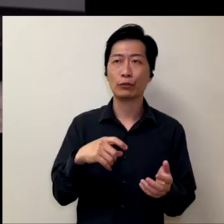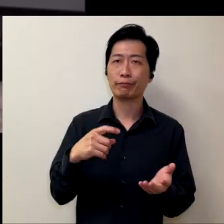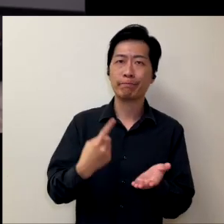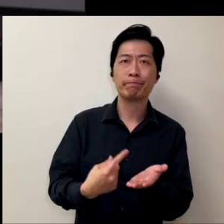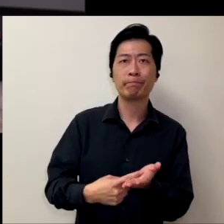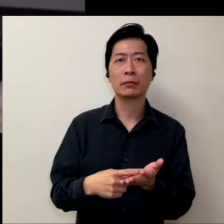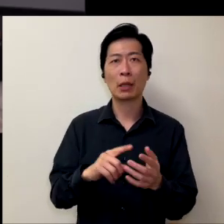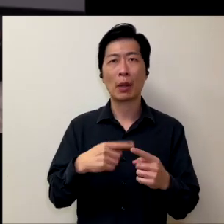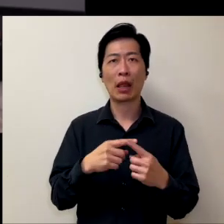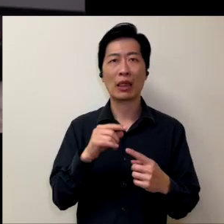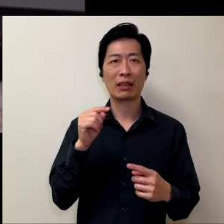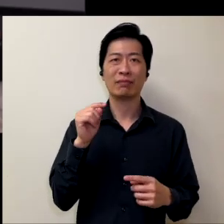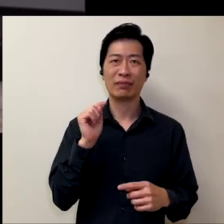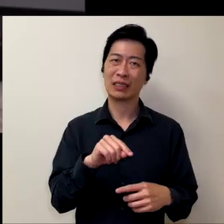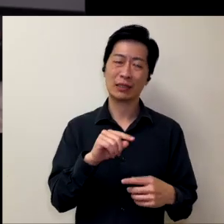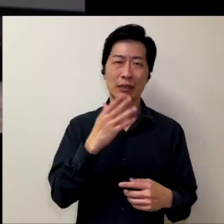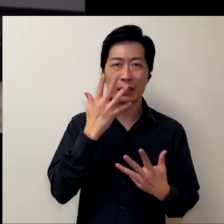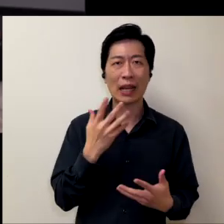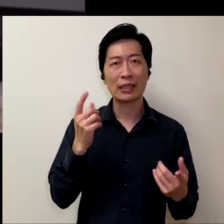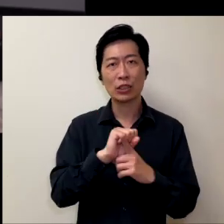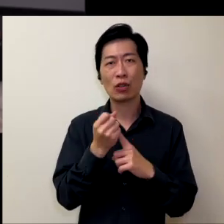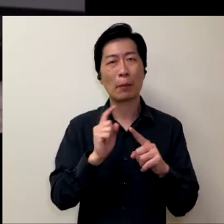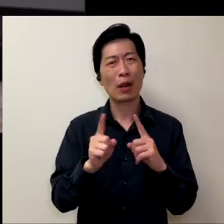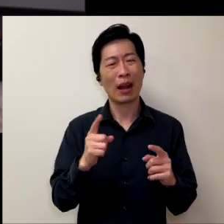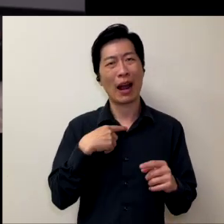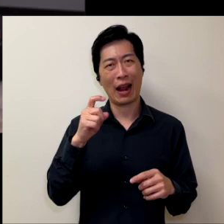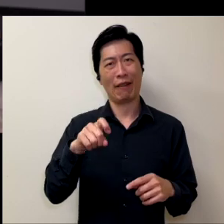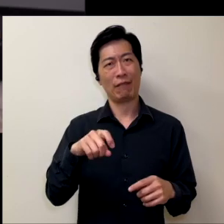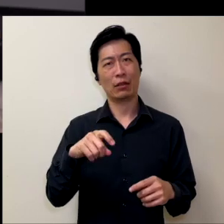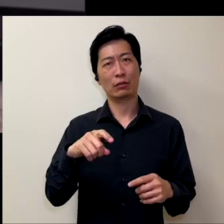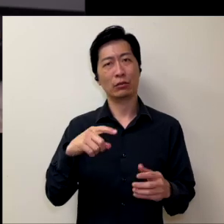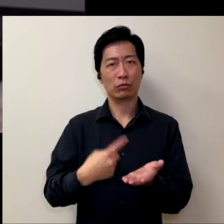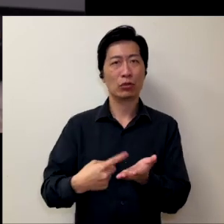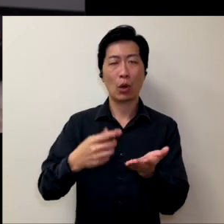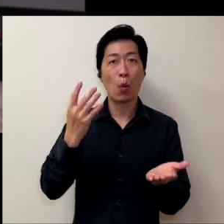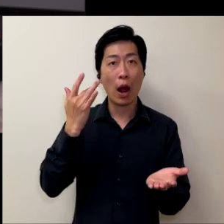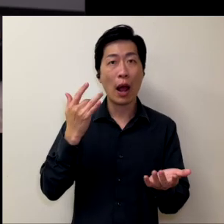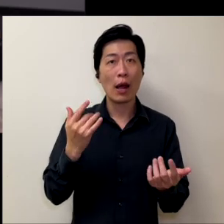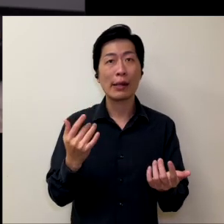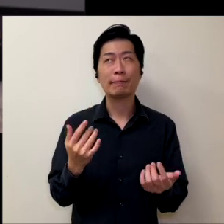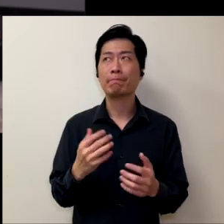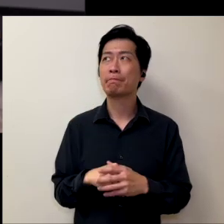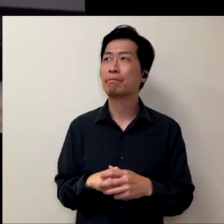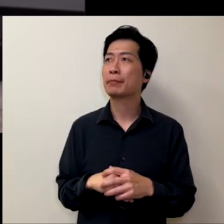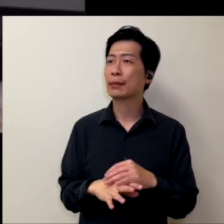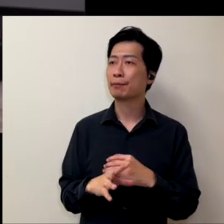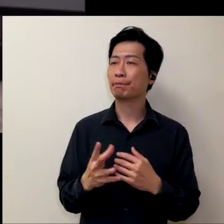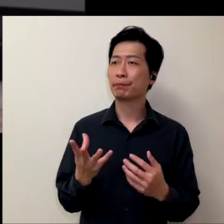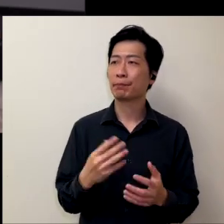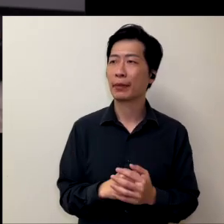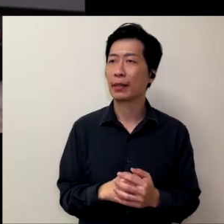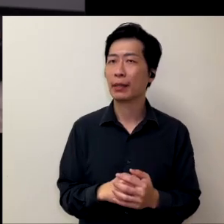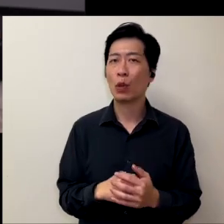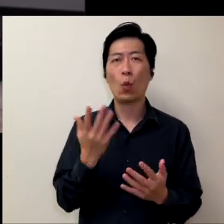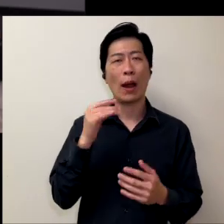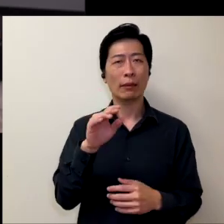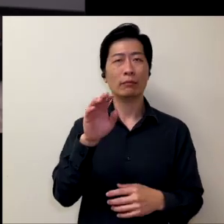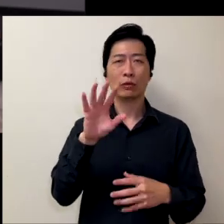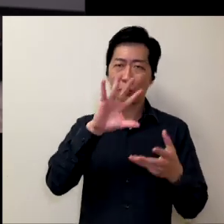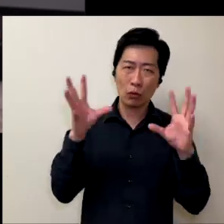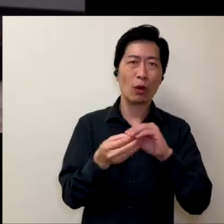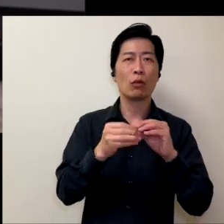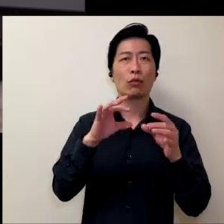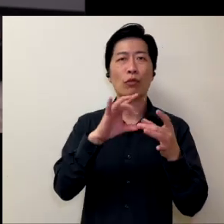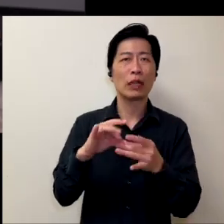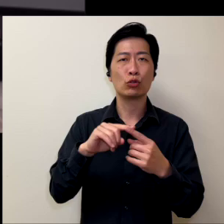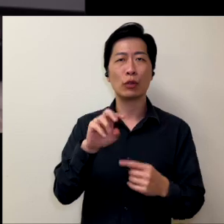it sucks. I hate that I have to talk about this honestly, but I feel like I I have to talk about it because it sort of